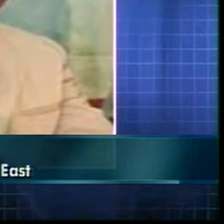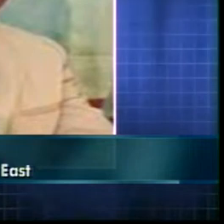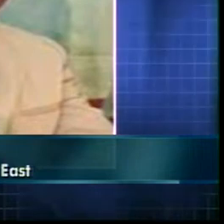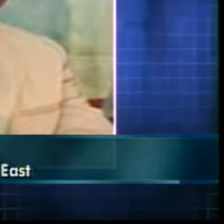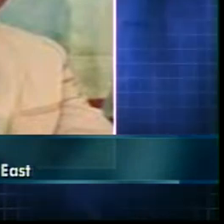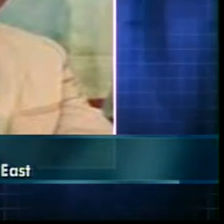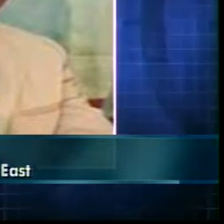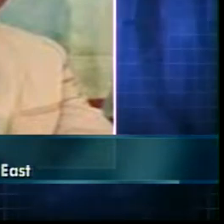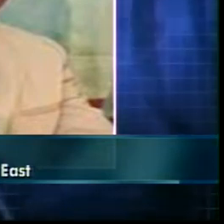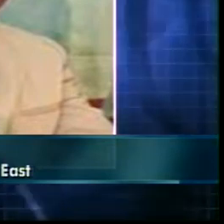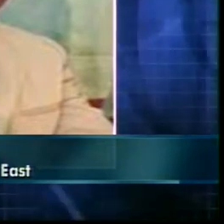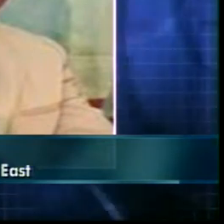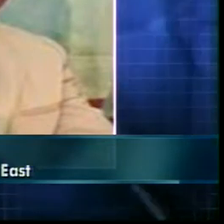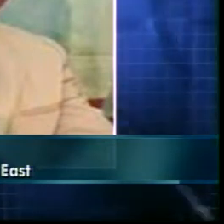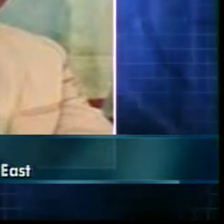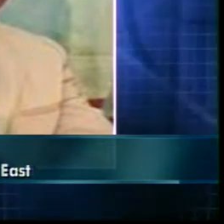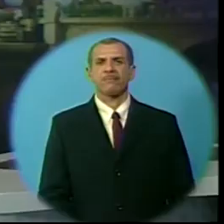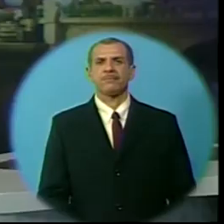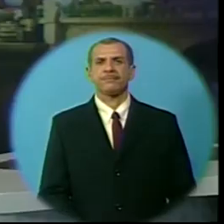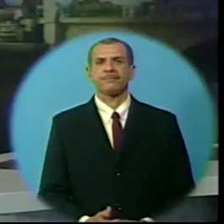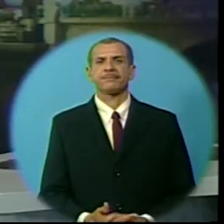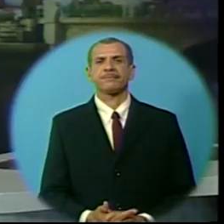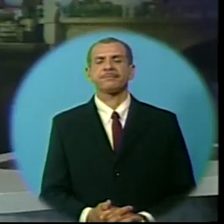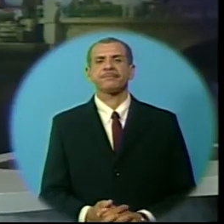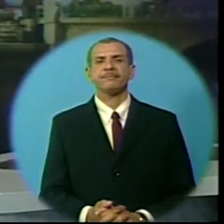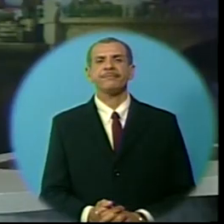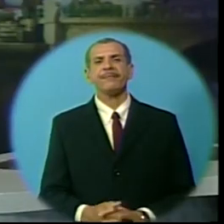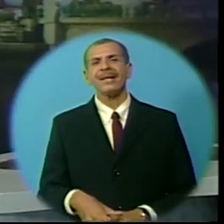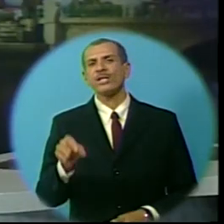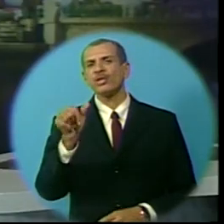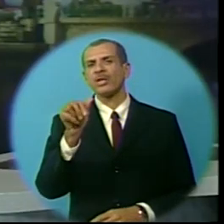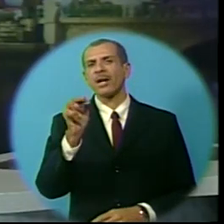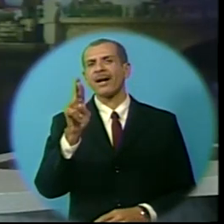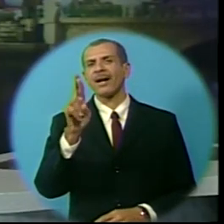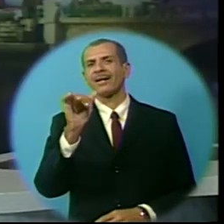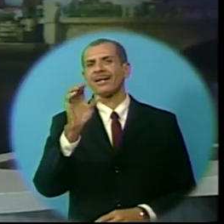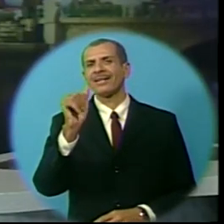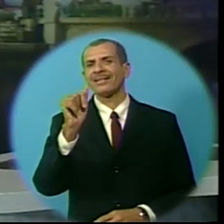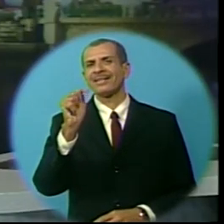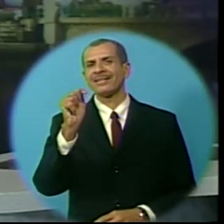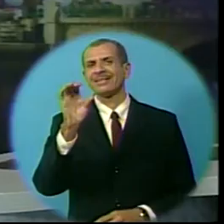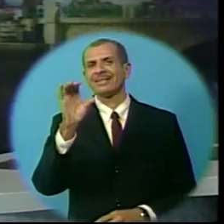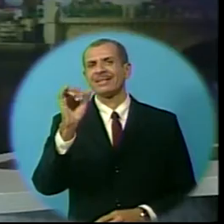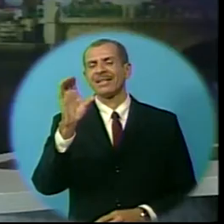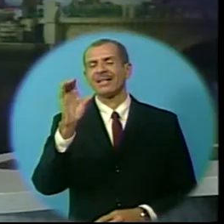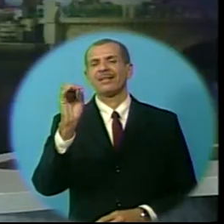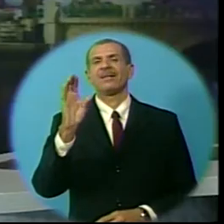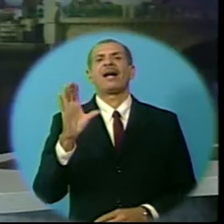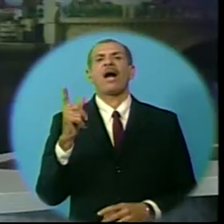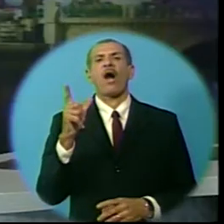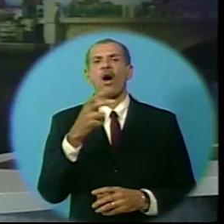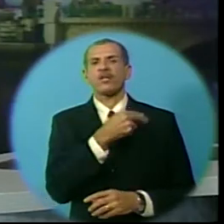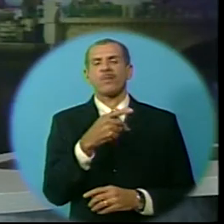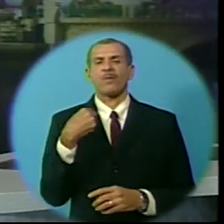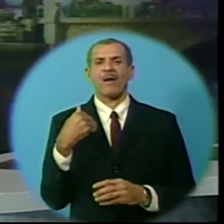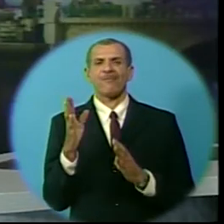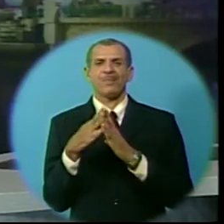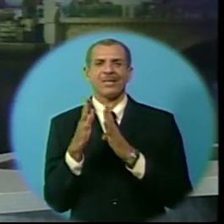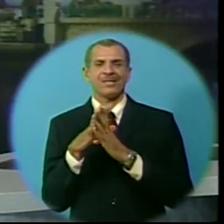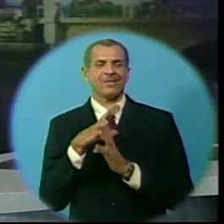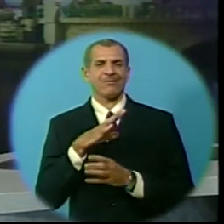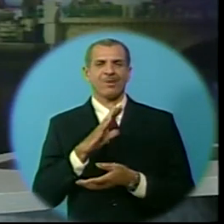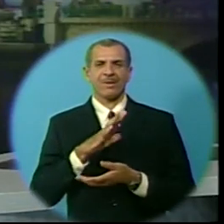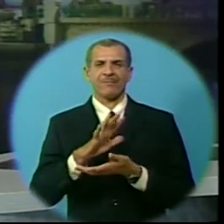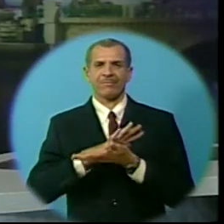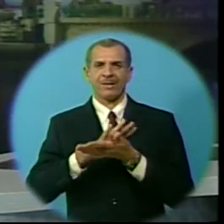the answers for Barbados. The geriatric hospital will now be able to conduct meetings in comfort. This